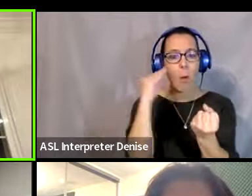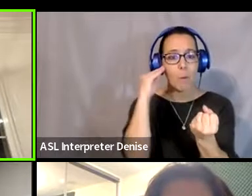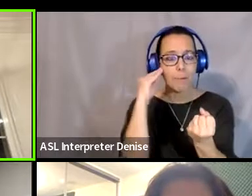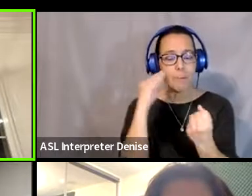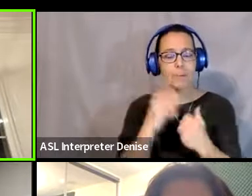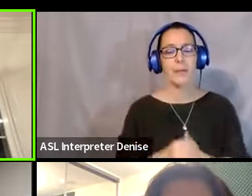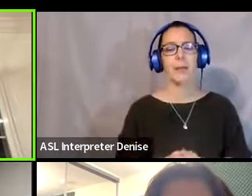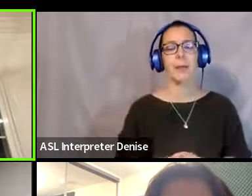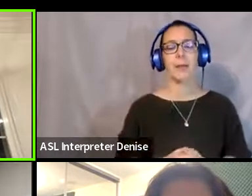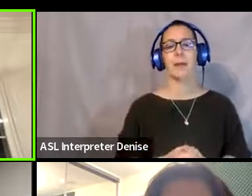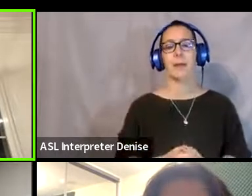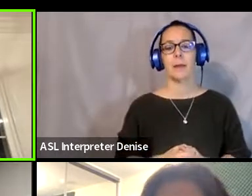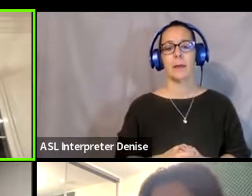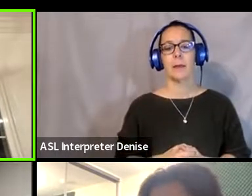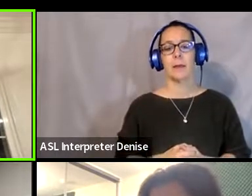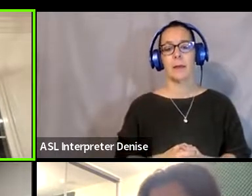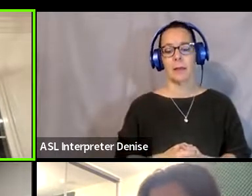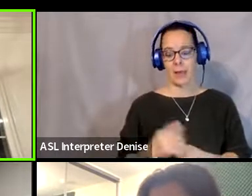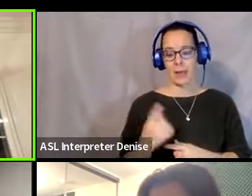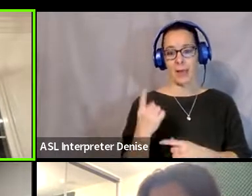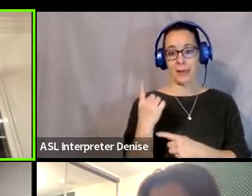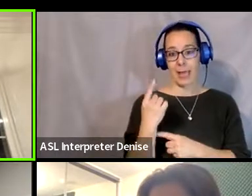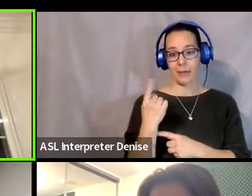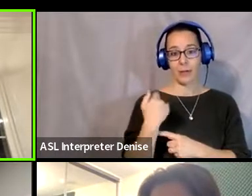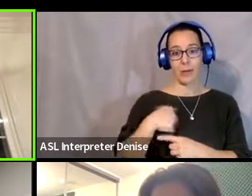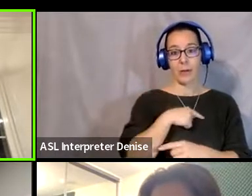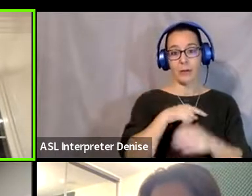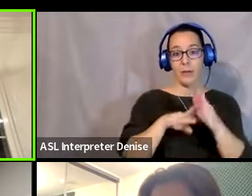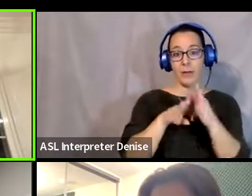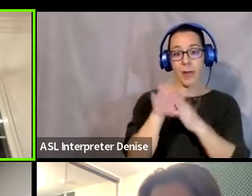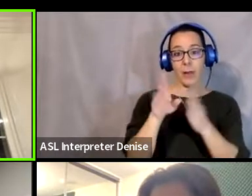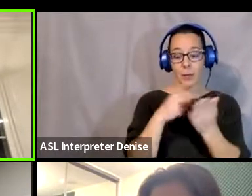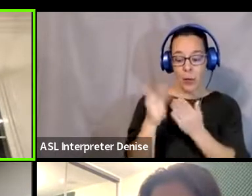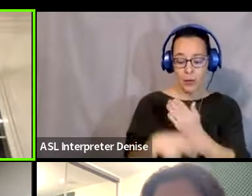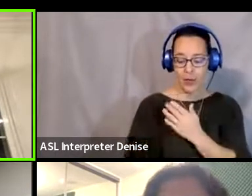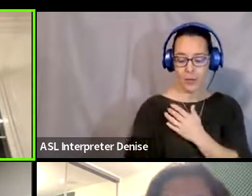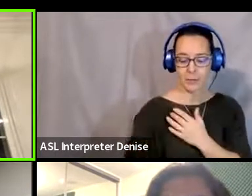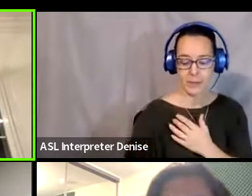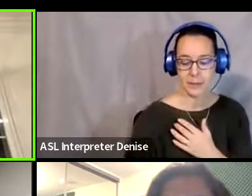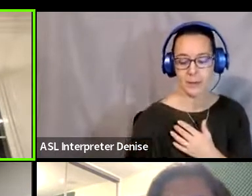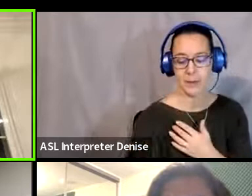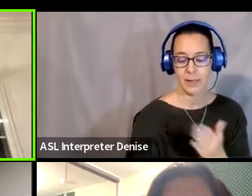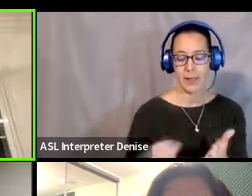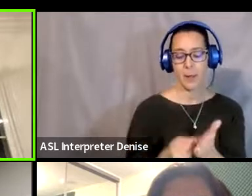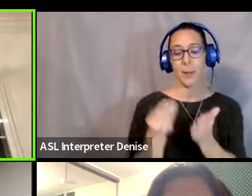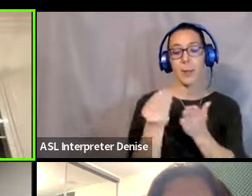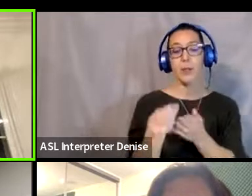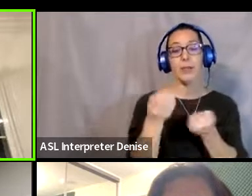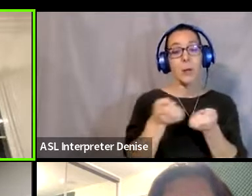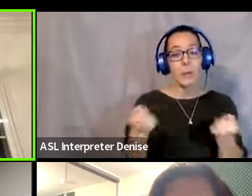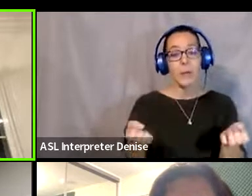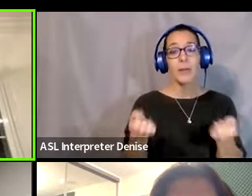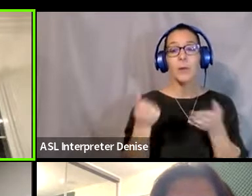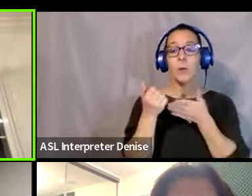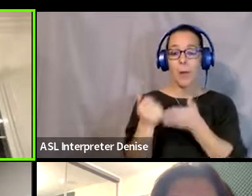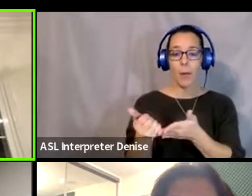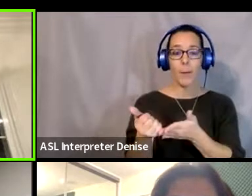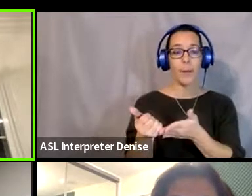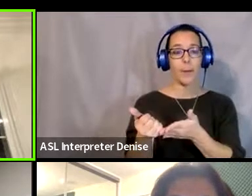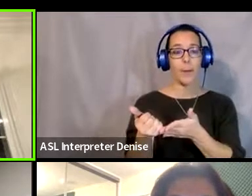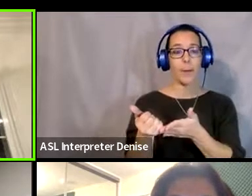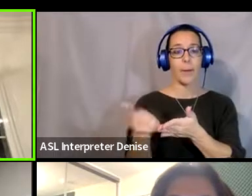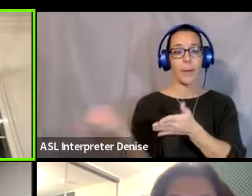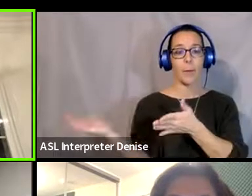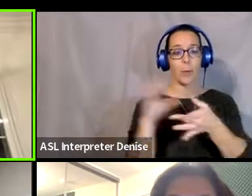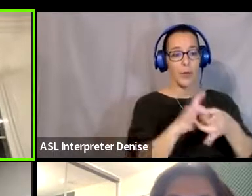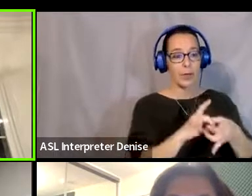in developing programs, purchasing equipment that would help bridge school to